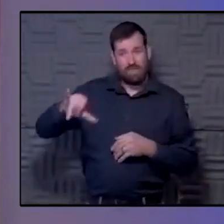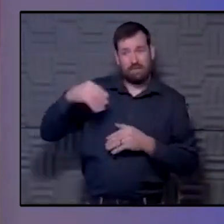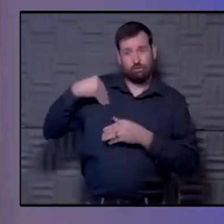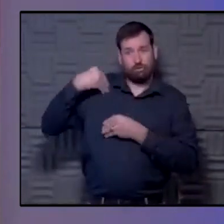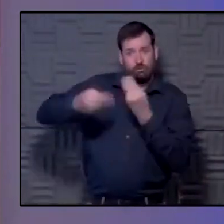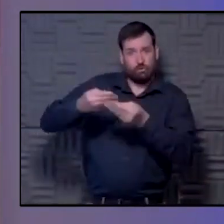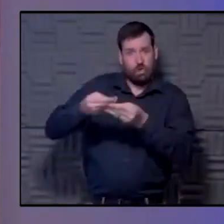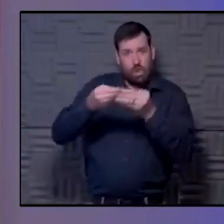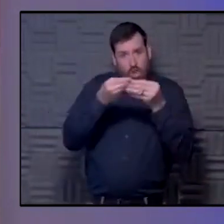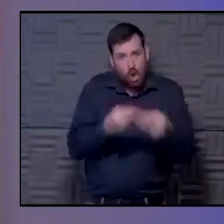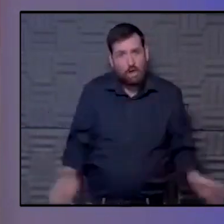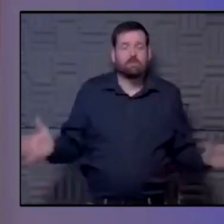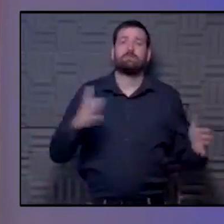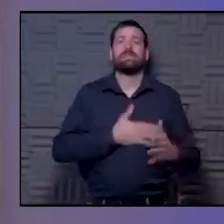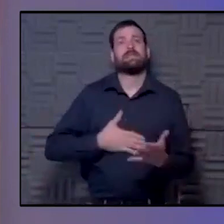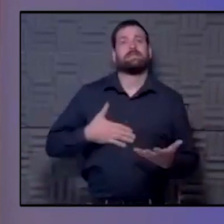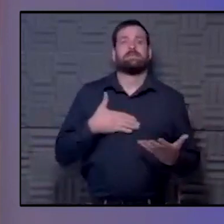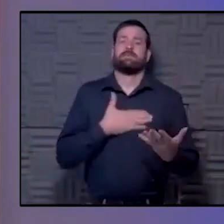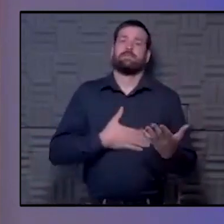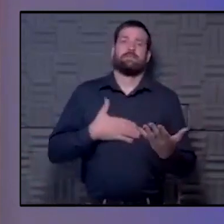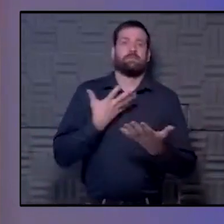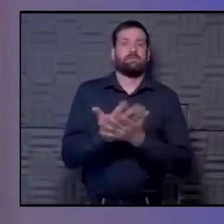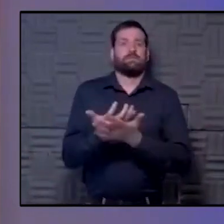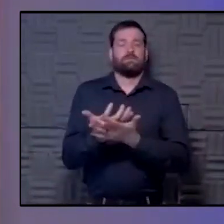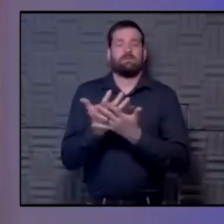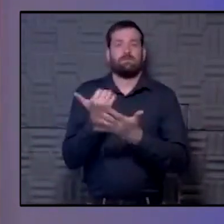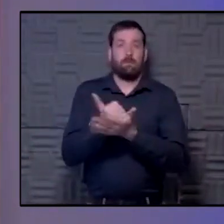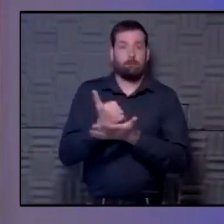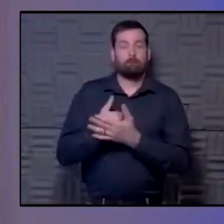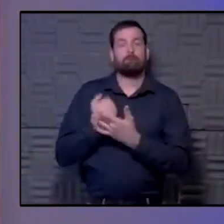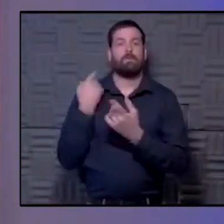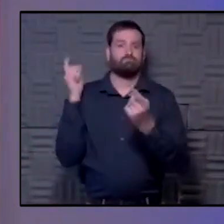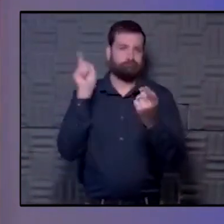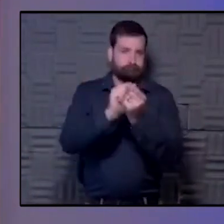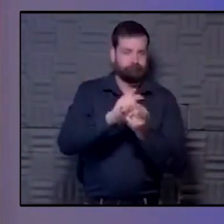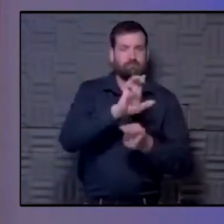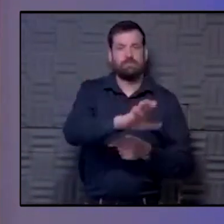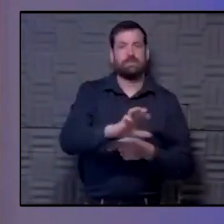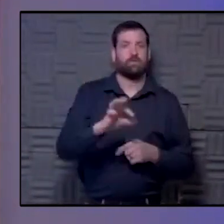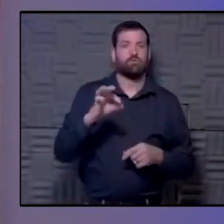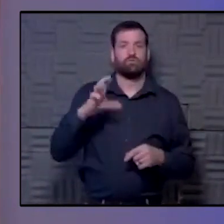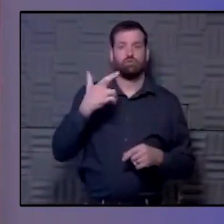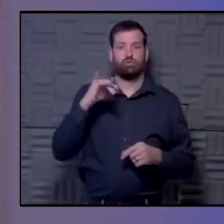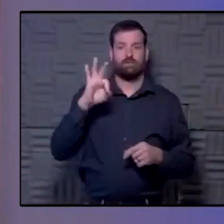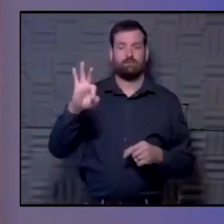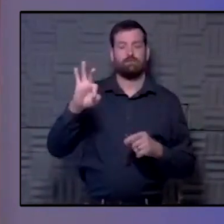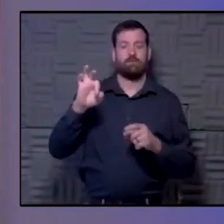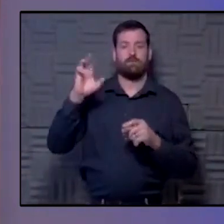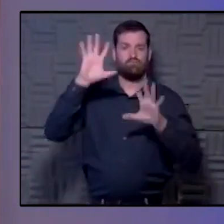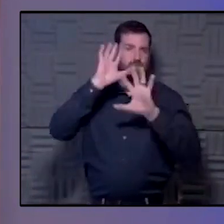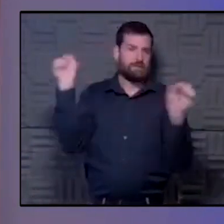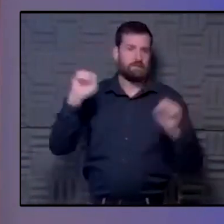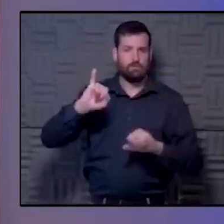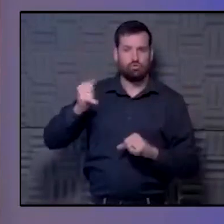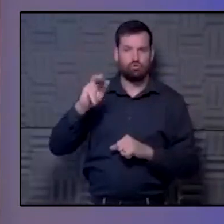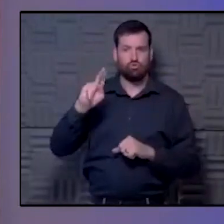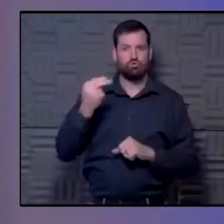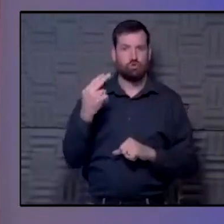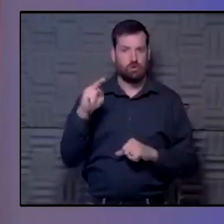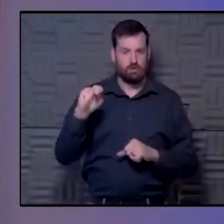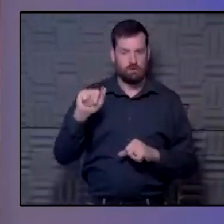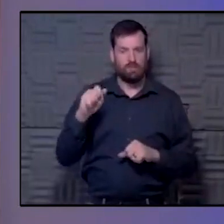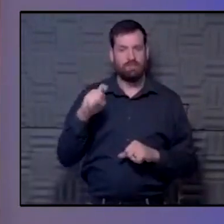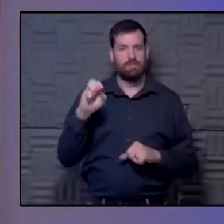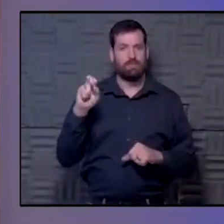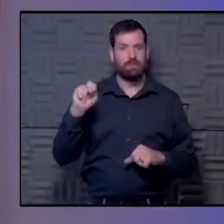generation, and please help us. And so I met with their tribal chief, President Jonathan Nez, and we were